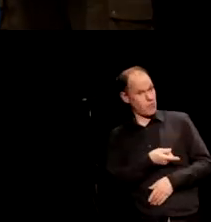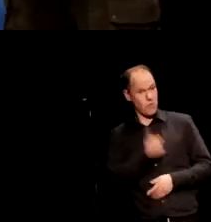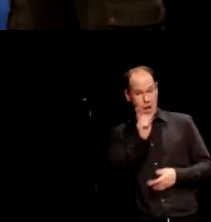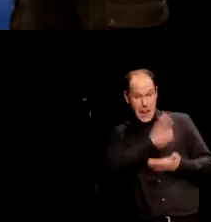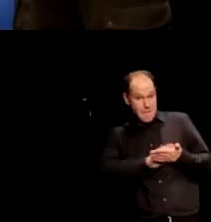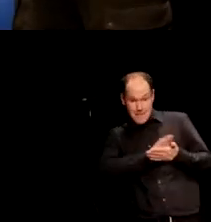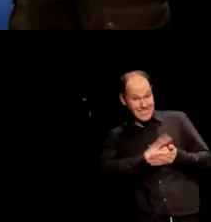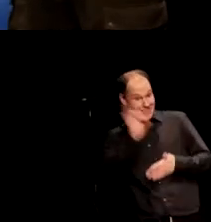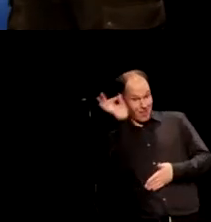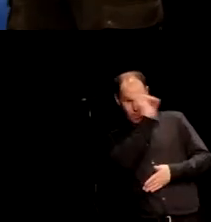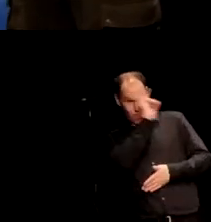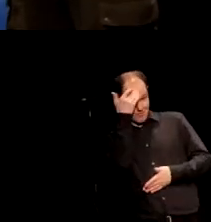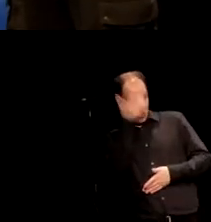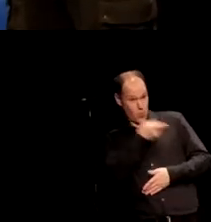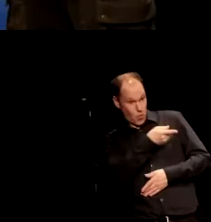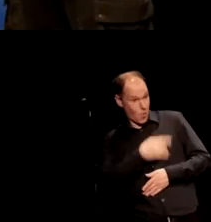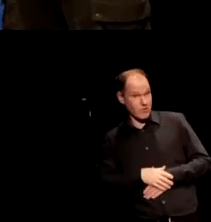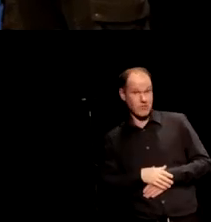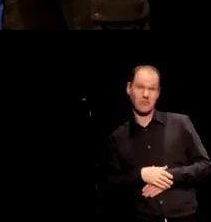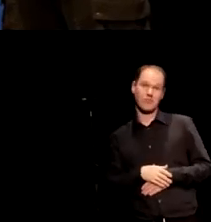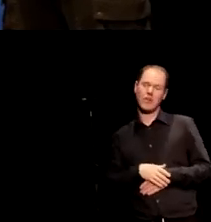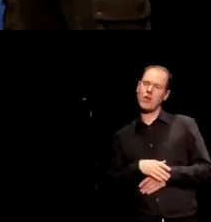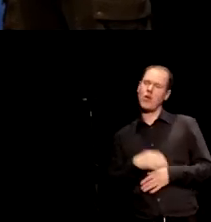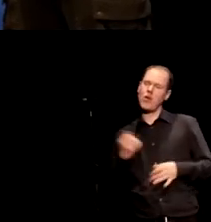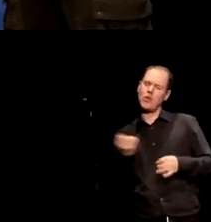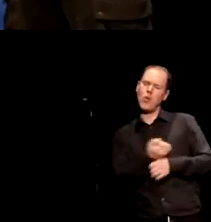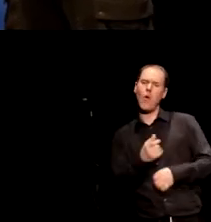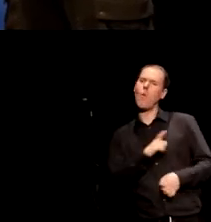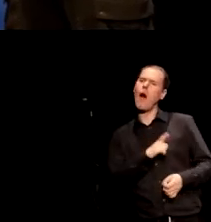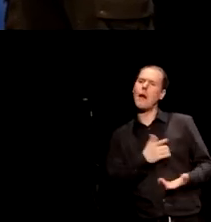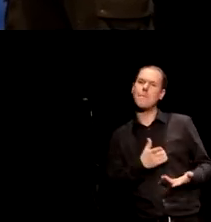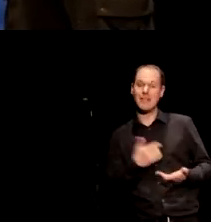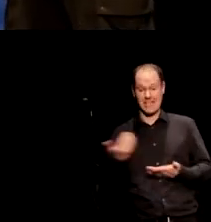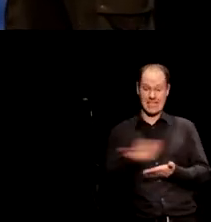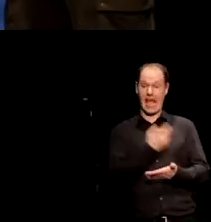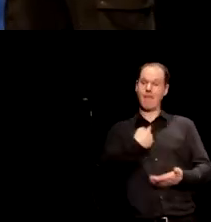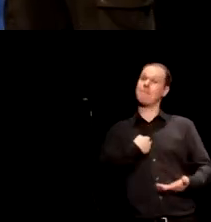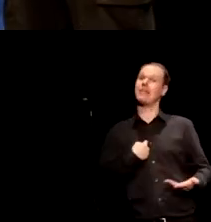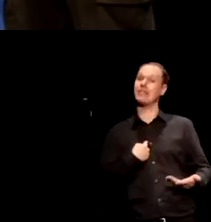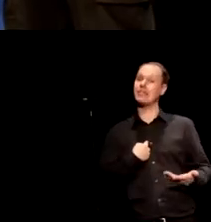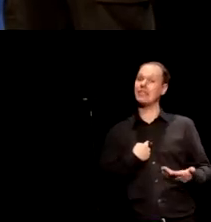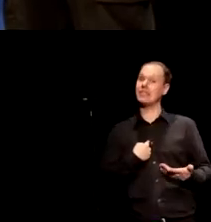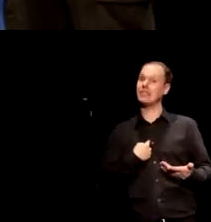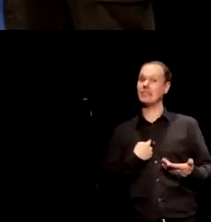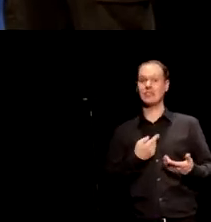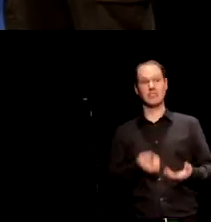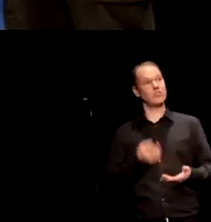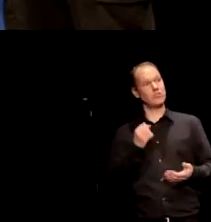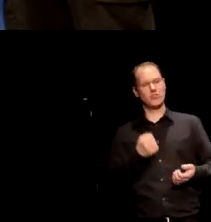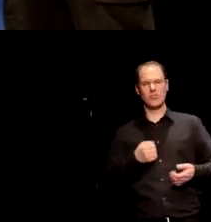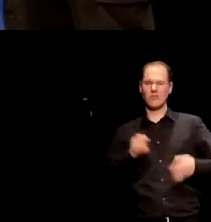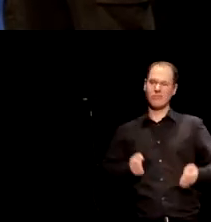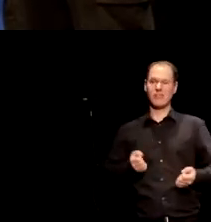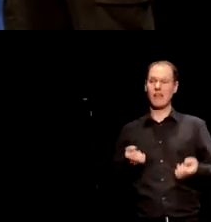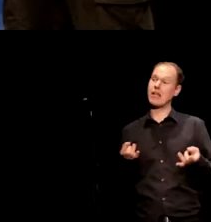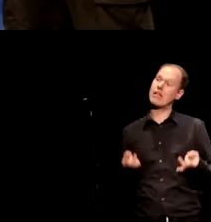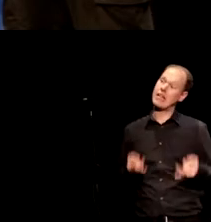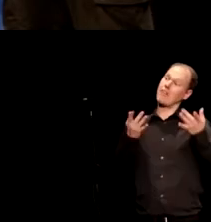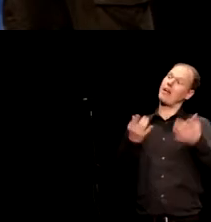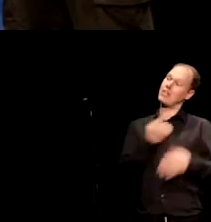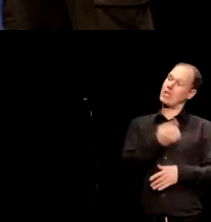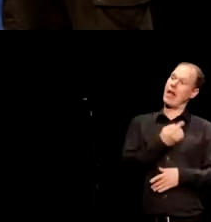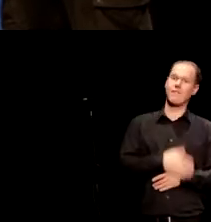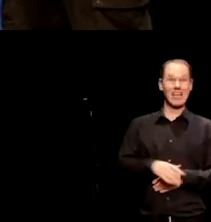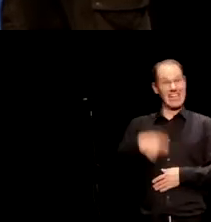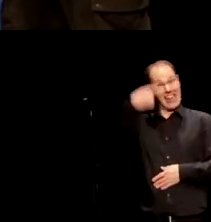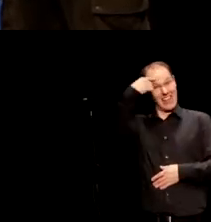this means. You are doing this to save me. You're deliberately sacrificing yourself because you think you love